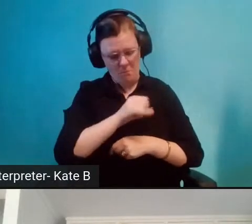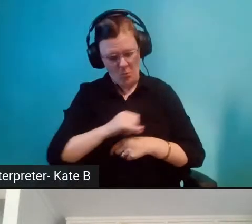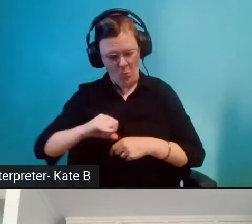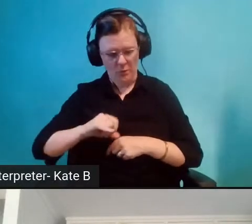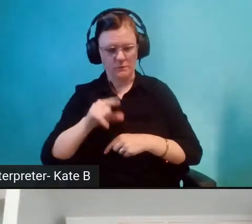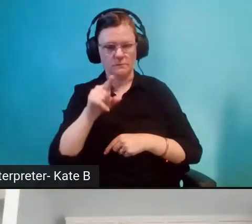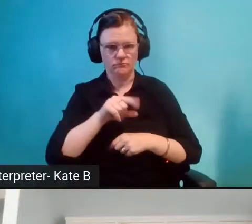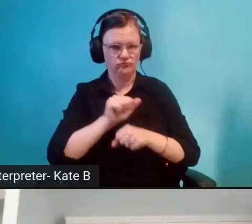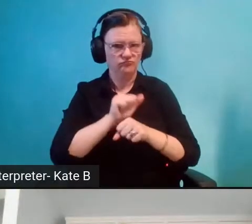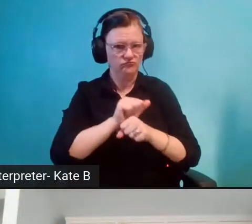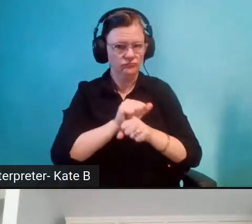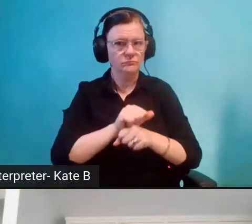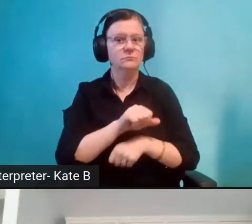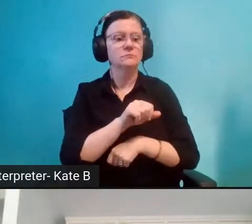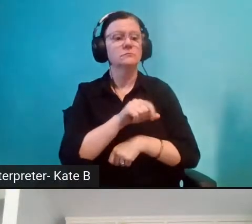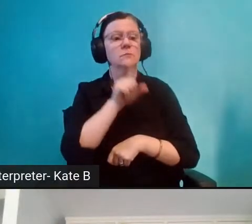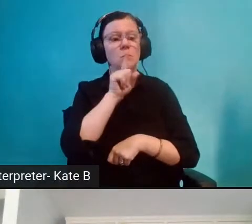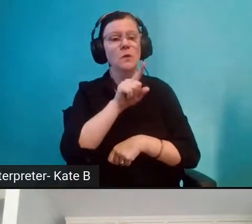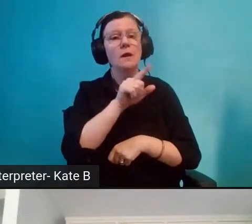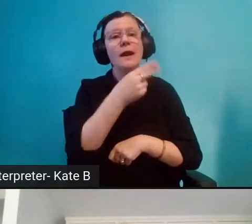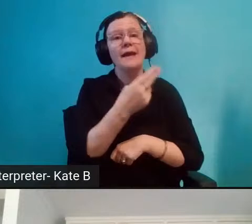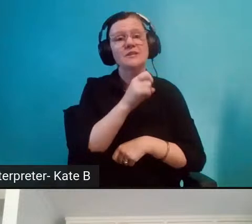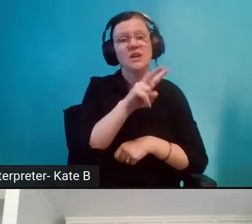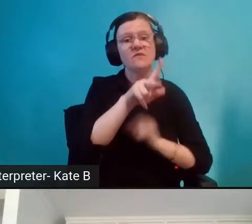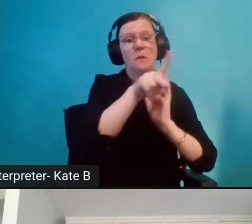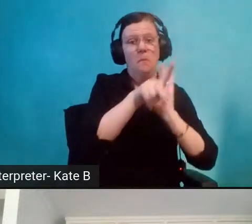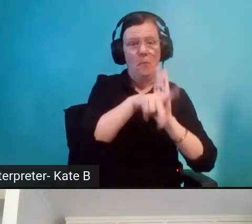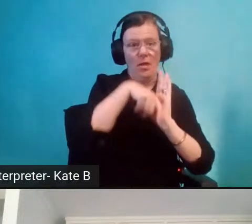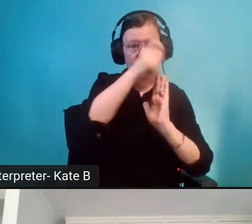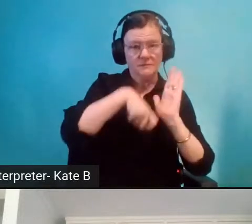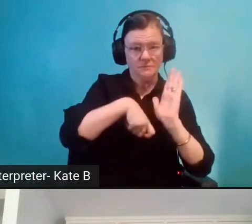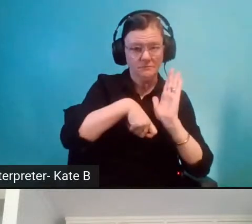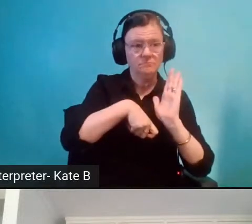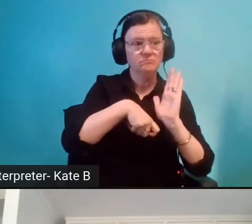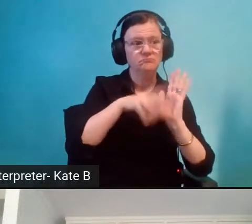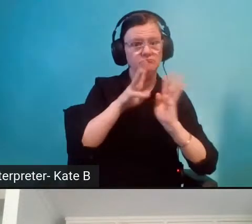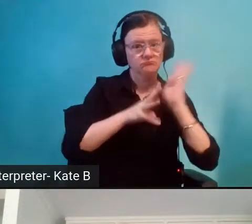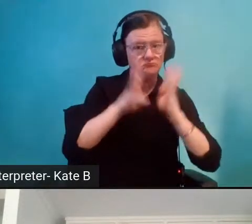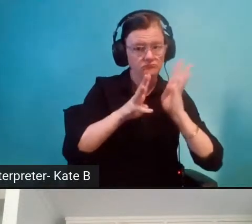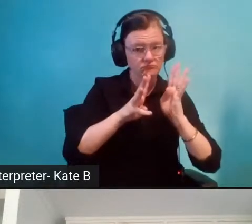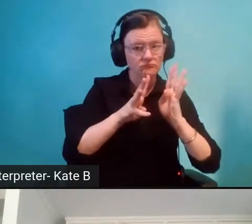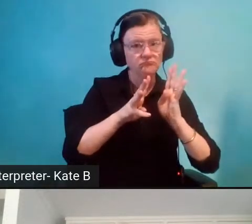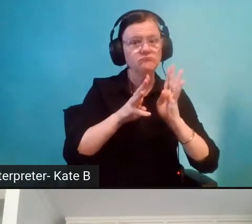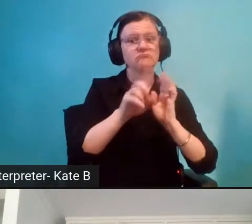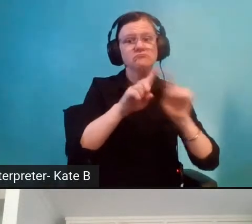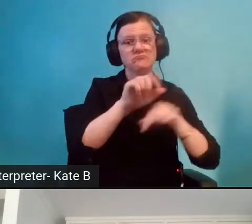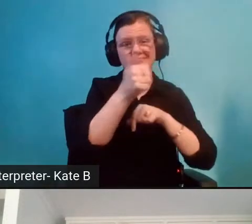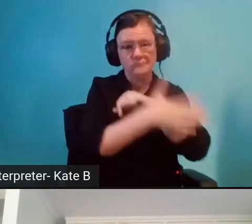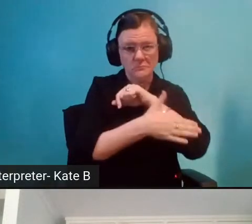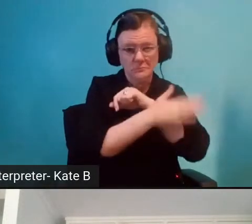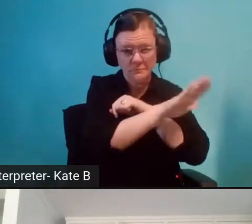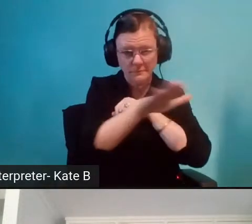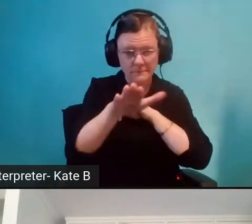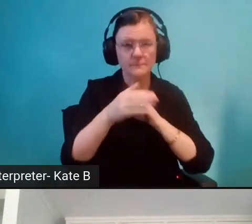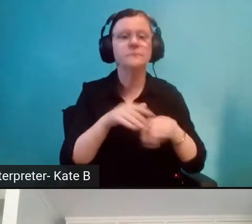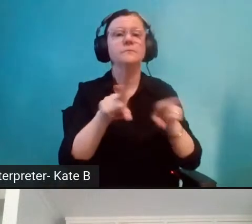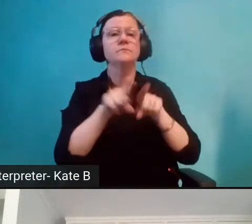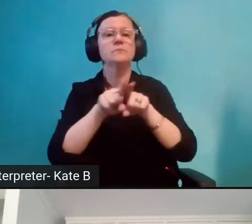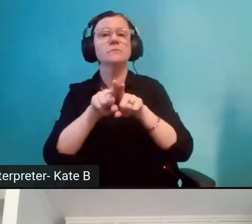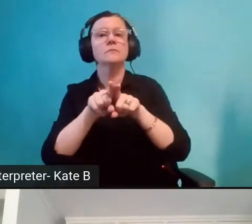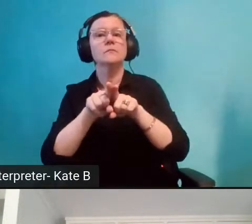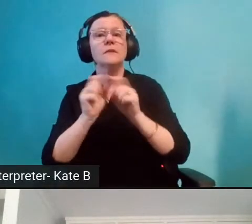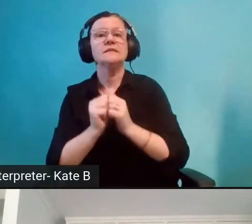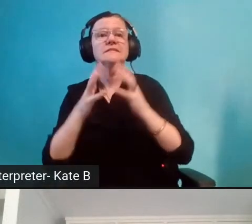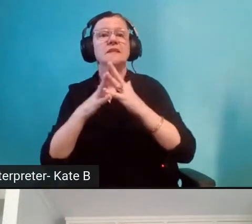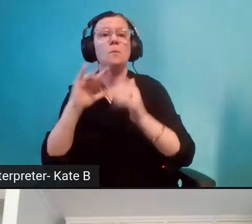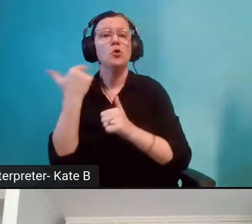doing HIV policy program management with the Senegalese and Ghanaian parliaments, and co-founding a green